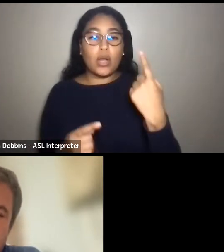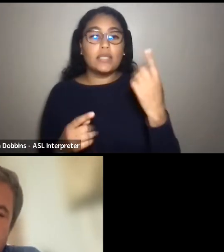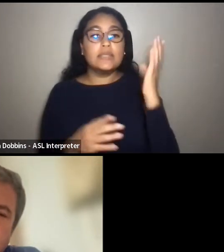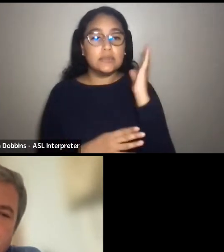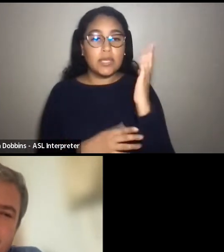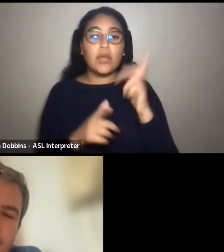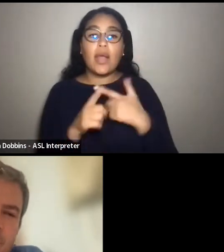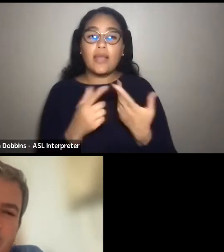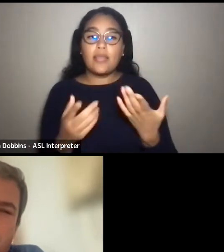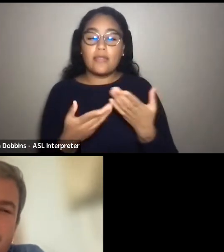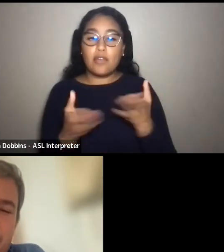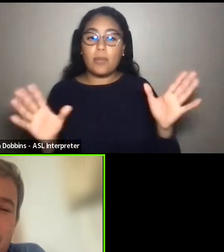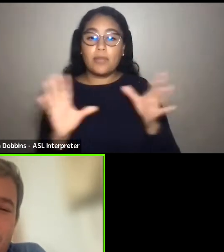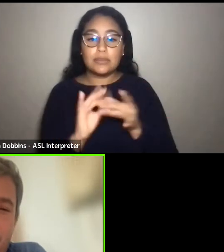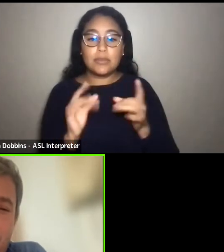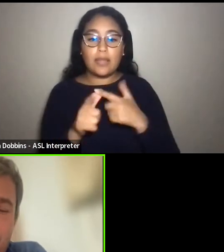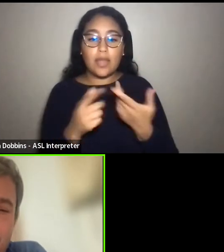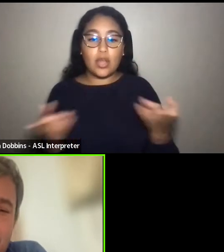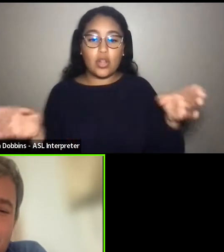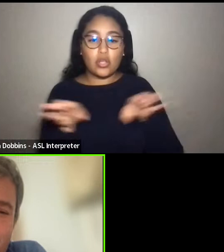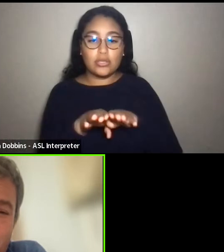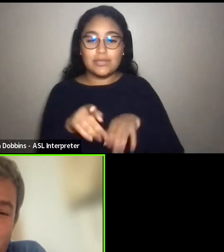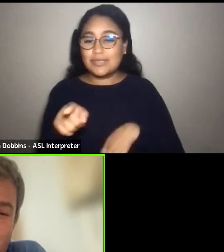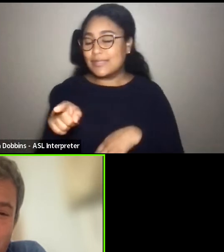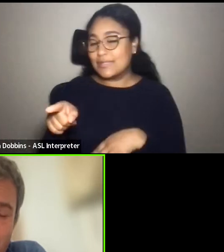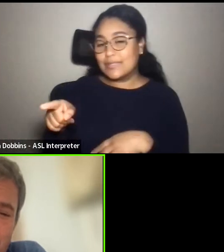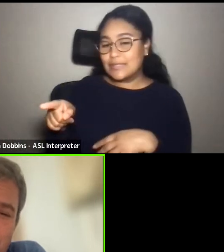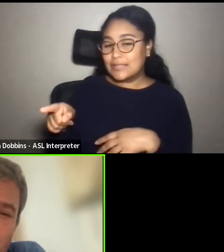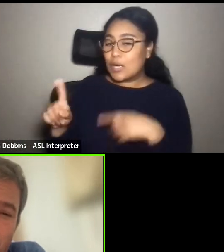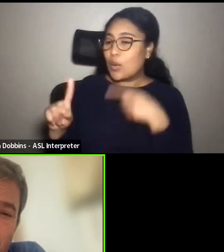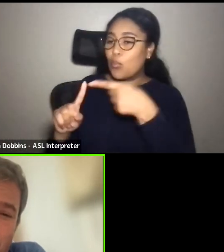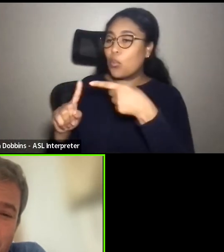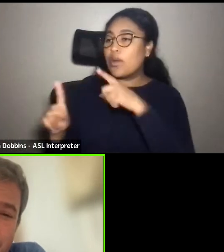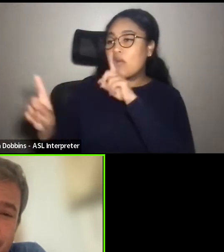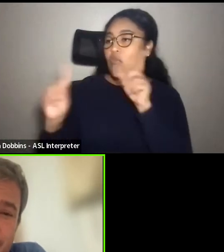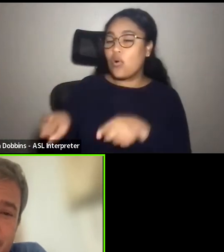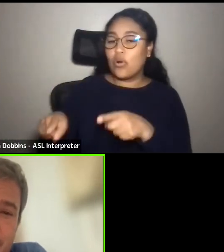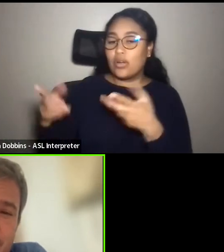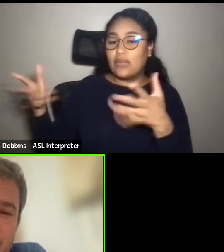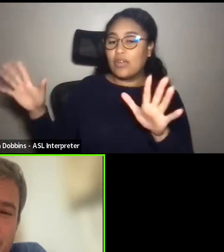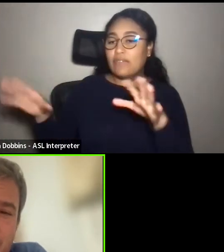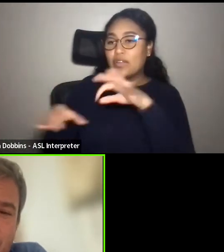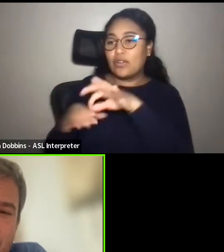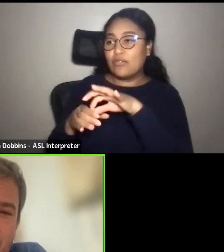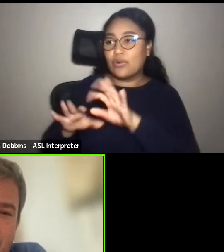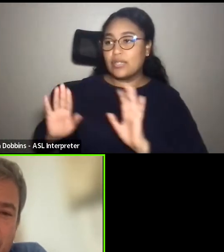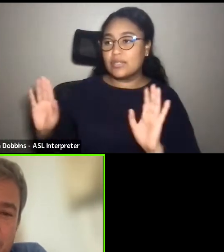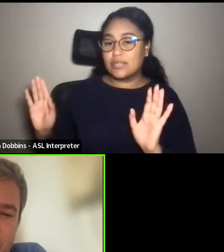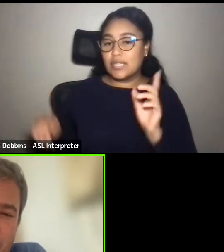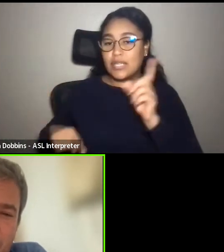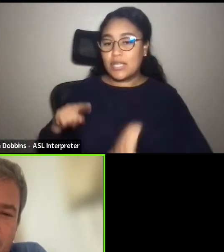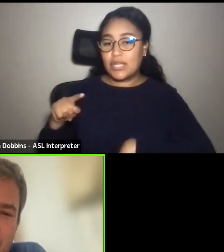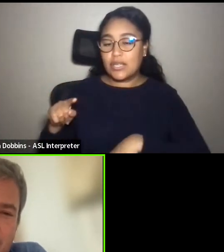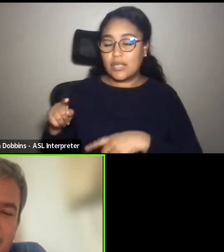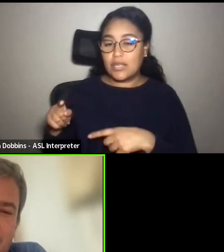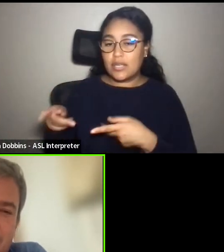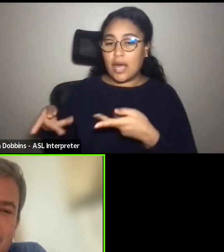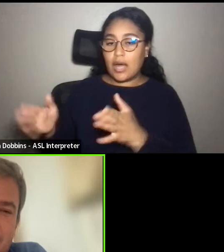we will close it. I'm sorry, point of order. We voted. We can allow the